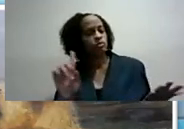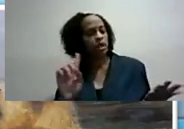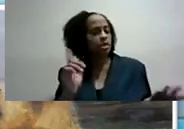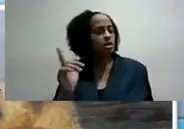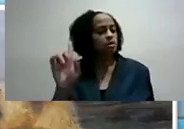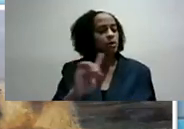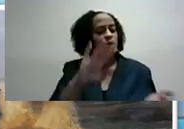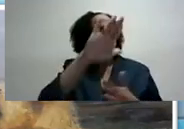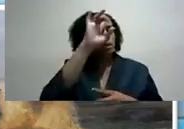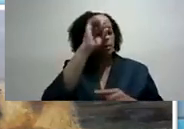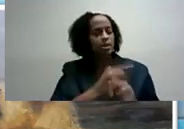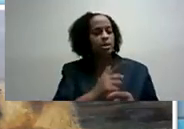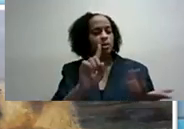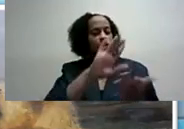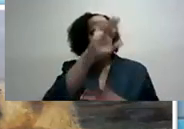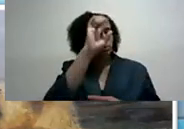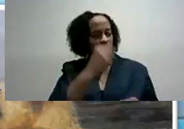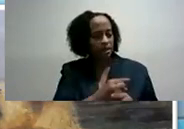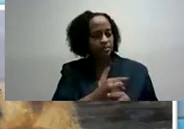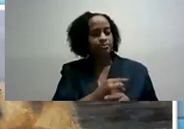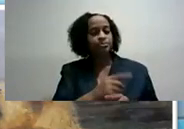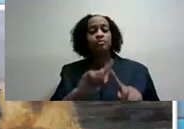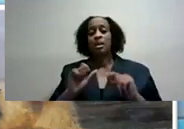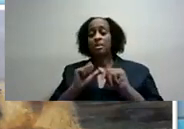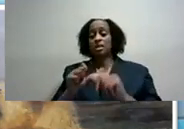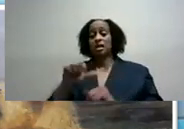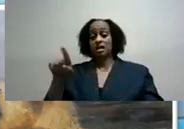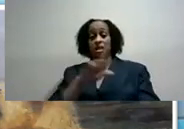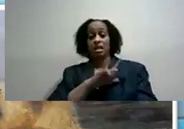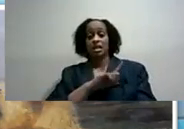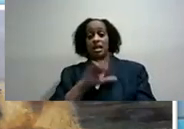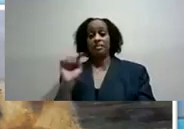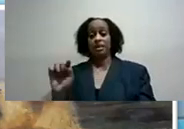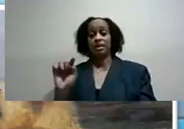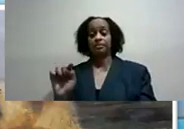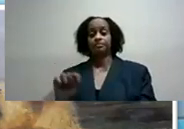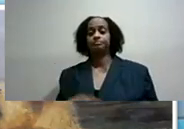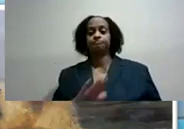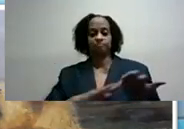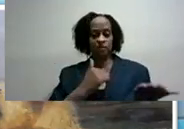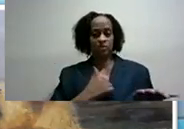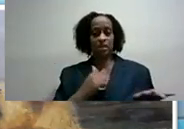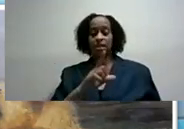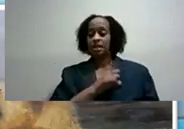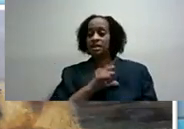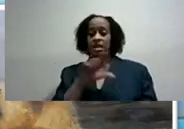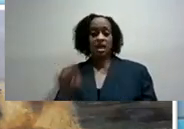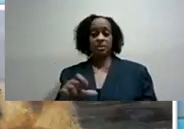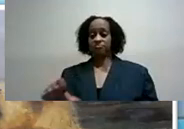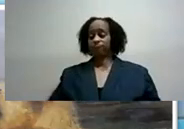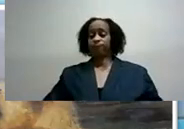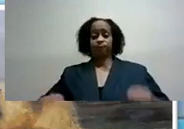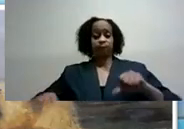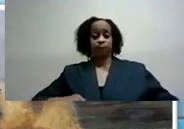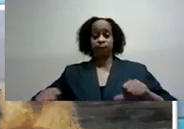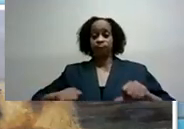where's your brother? Where's your brother? But yet Lamech, excuse me, Lamech boasts of his sin to